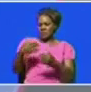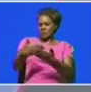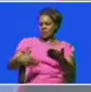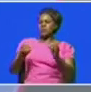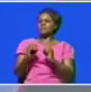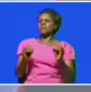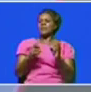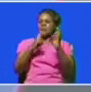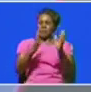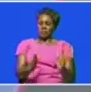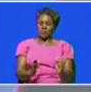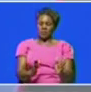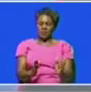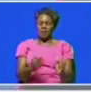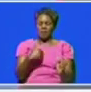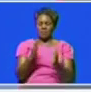Duncan Khaemba with that story.